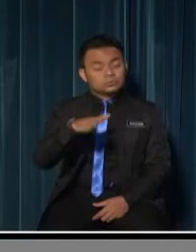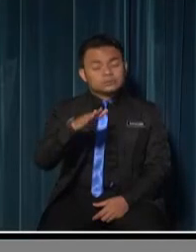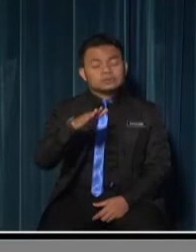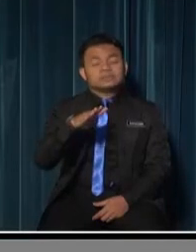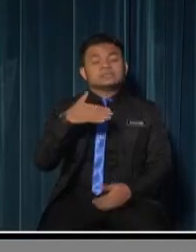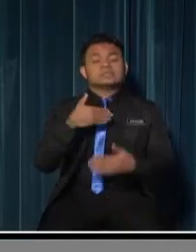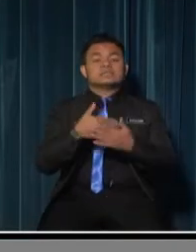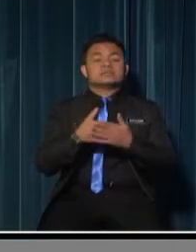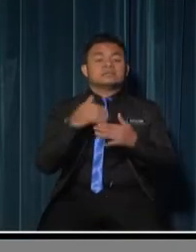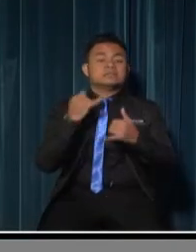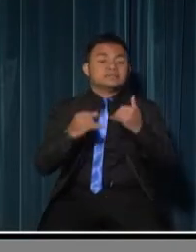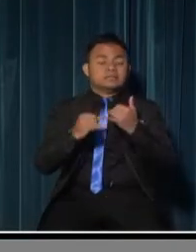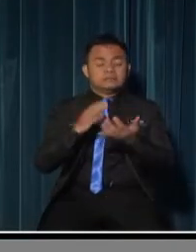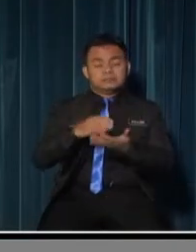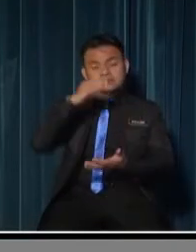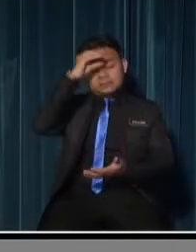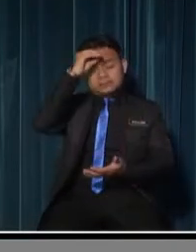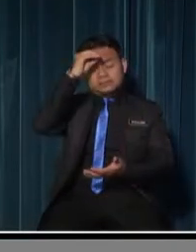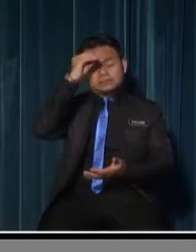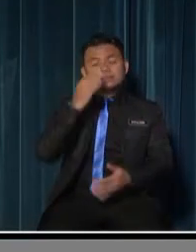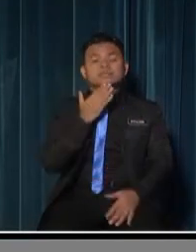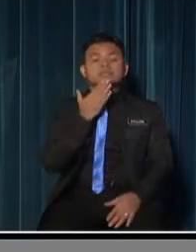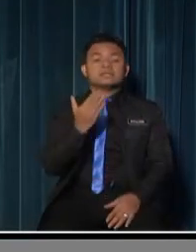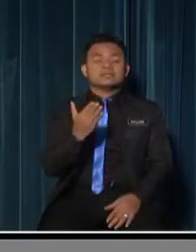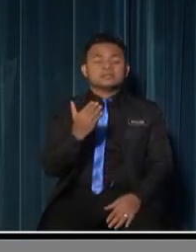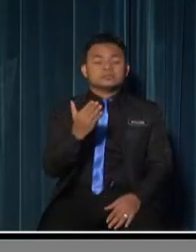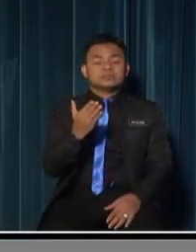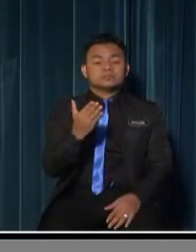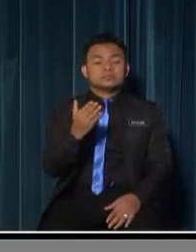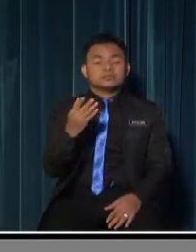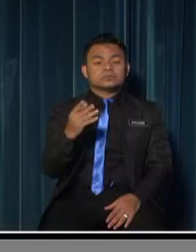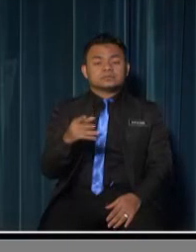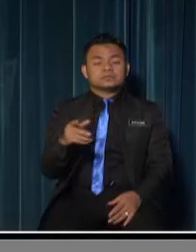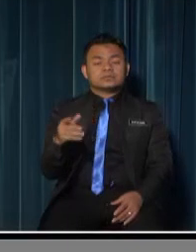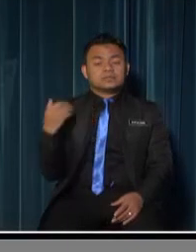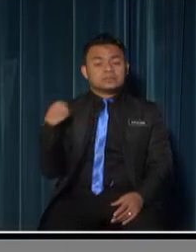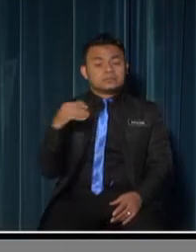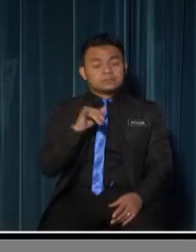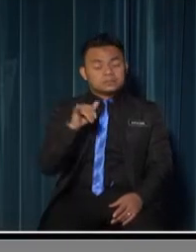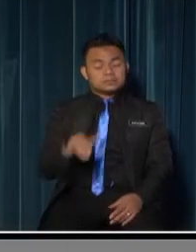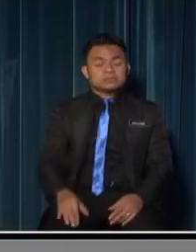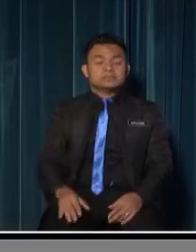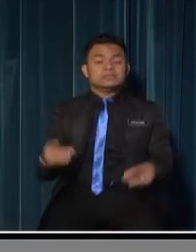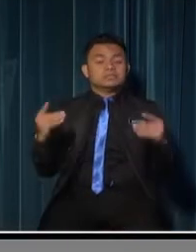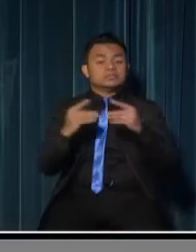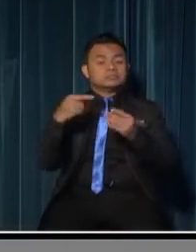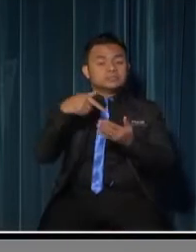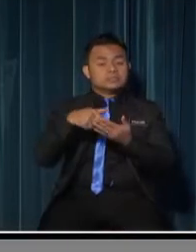end of our lesson. Thank you for joining me today. See you again in our